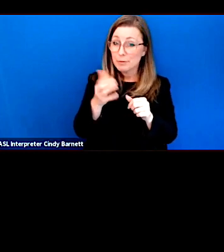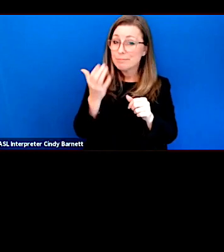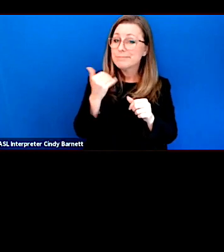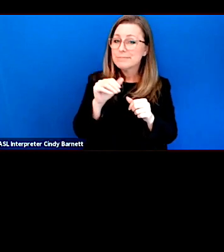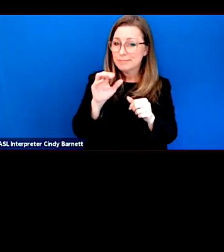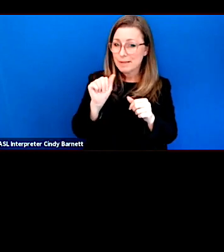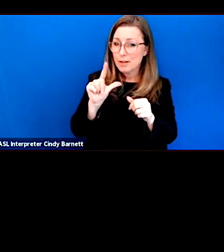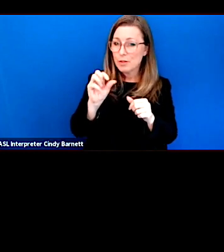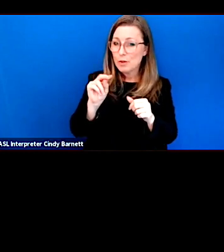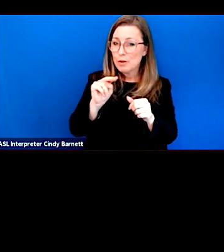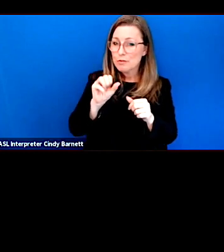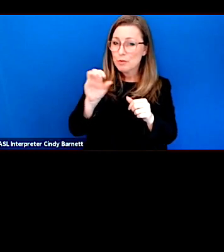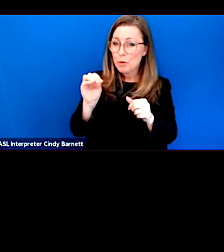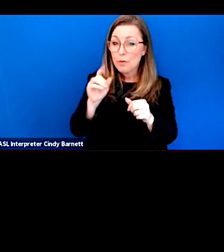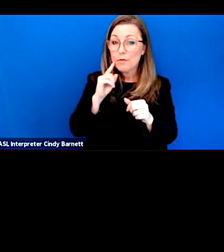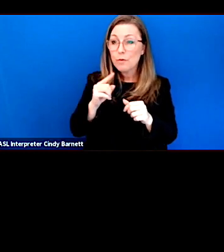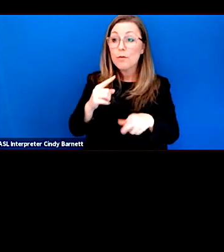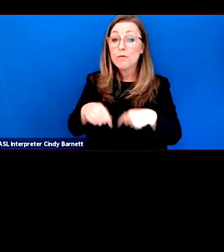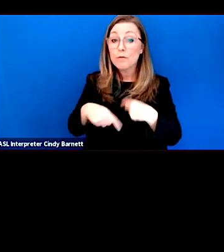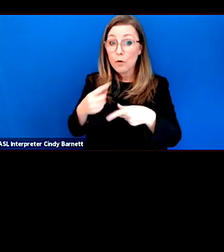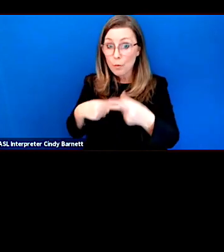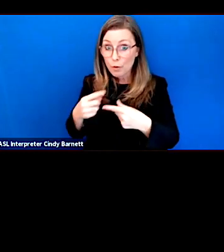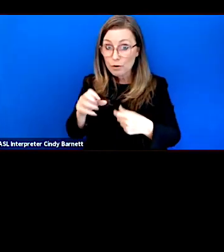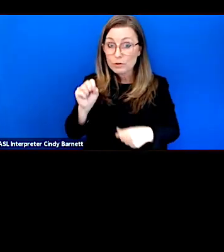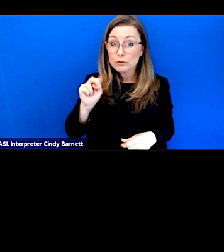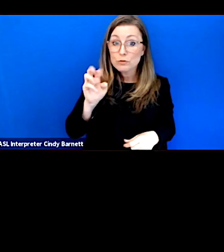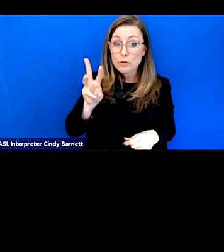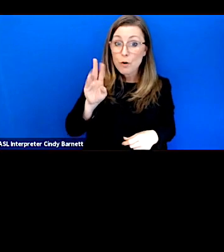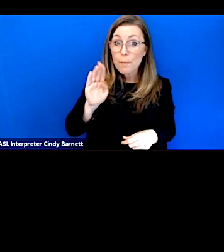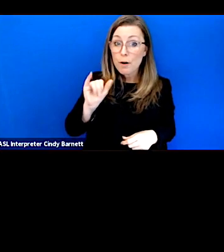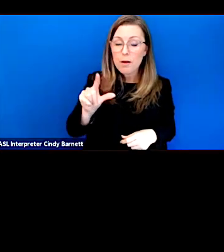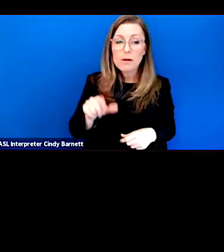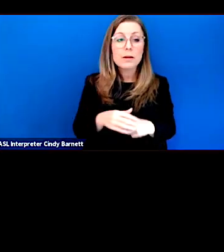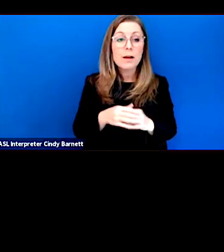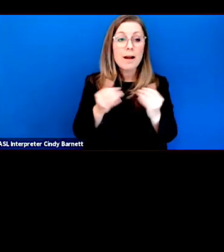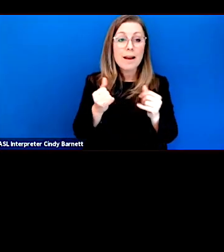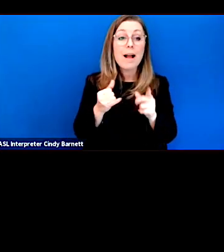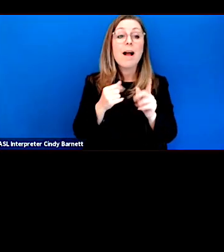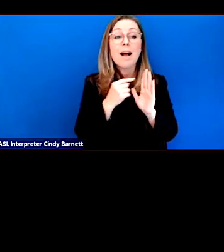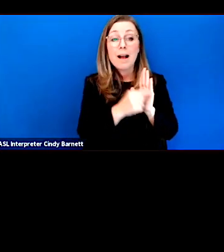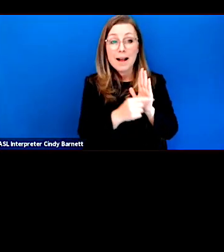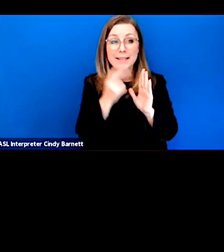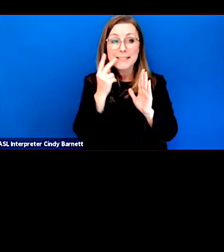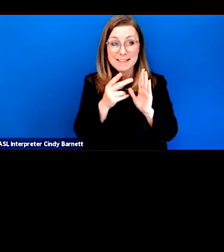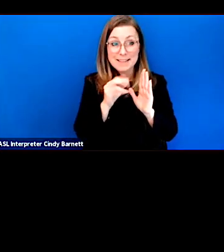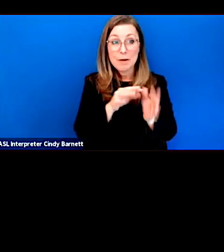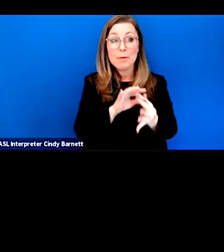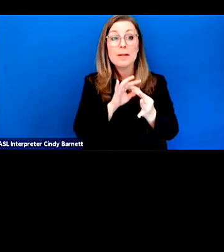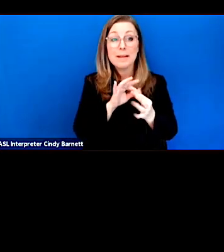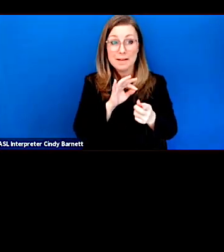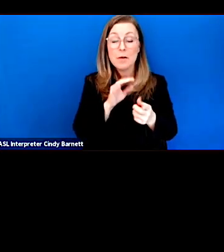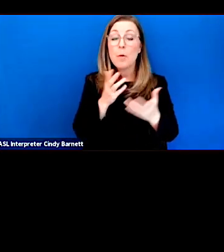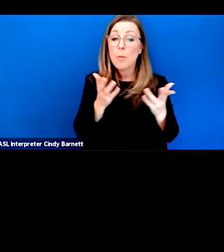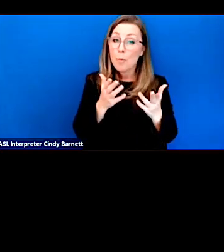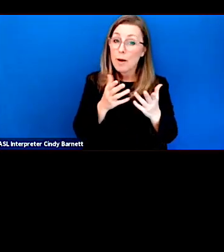interesting and relevant to the synthesis question of what factors influence women of color's persistence